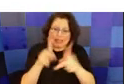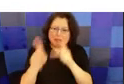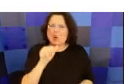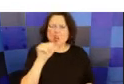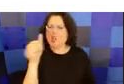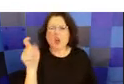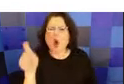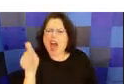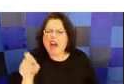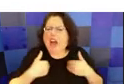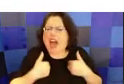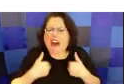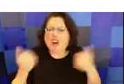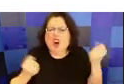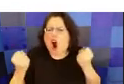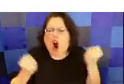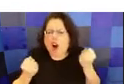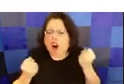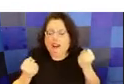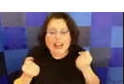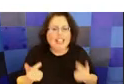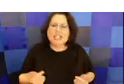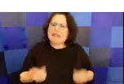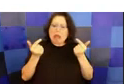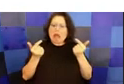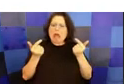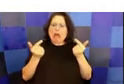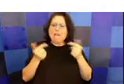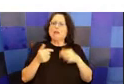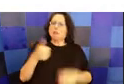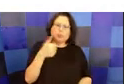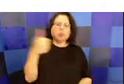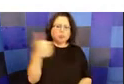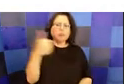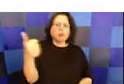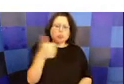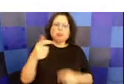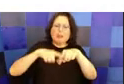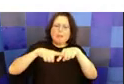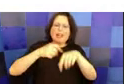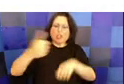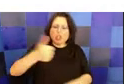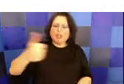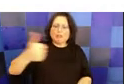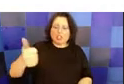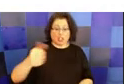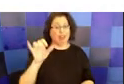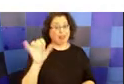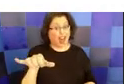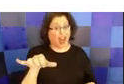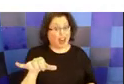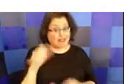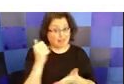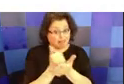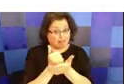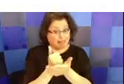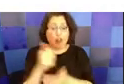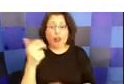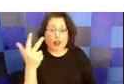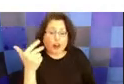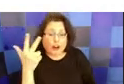to own a car, but be able to live their life relying on transit. And that's certainly true here in Station Square, where there are 13